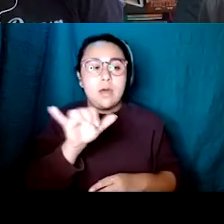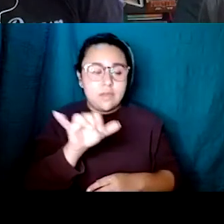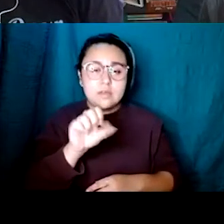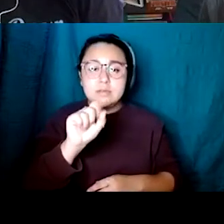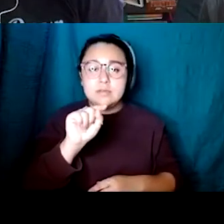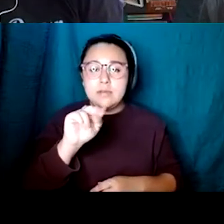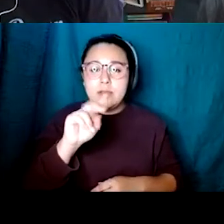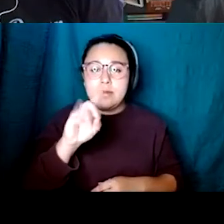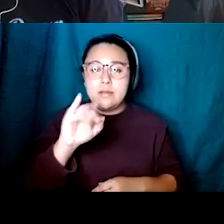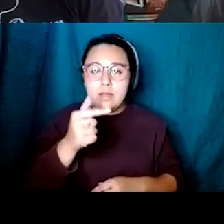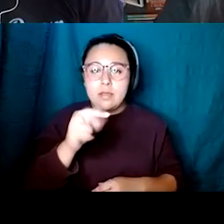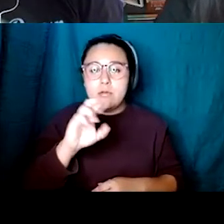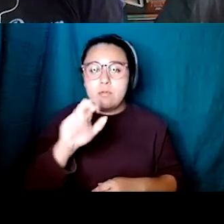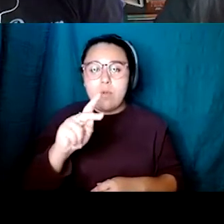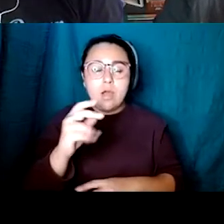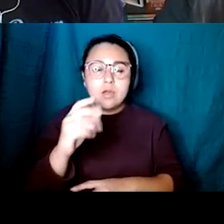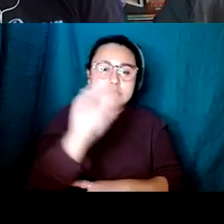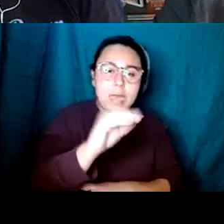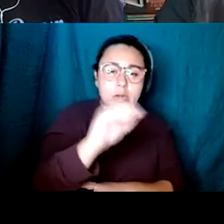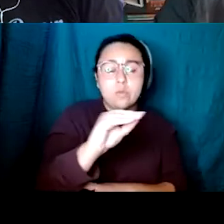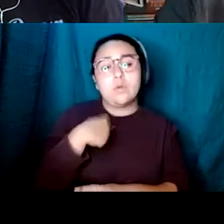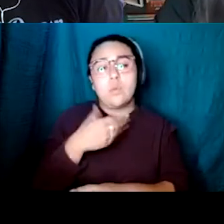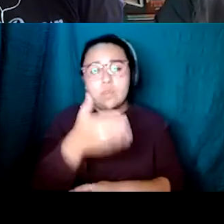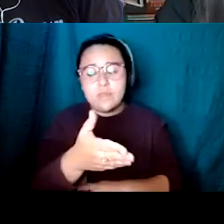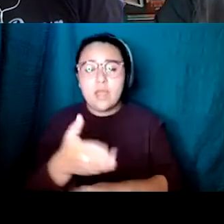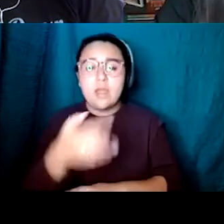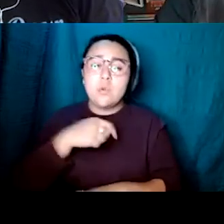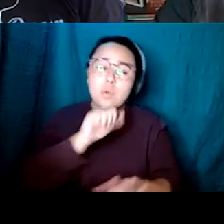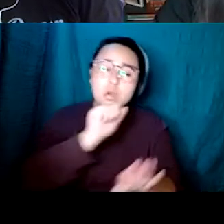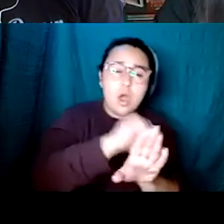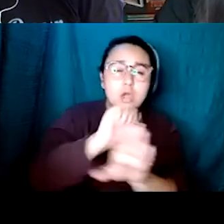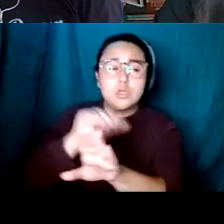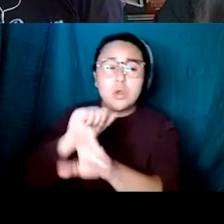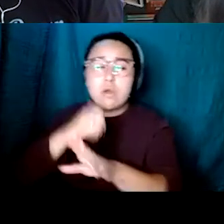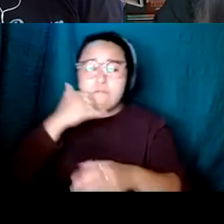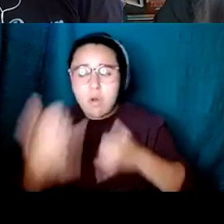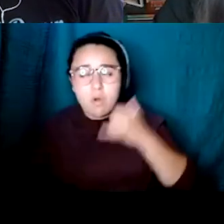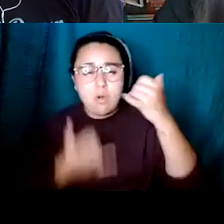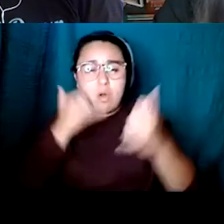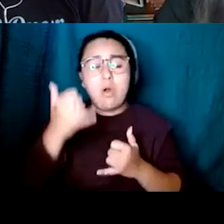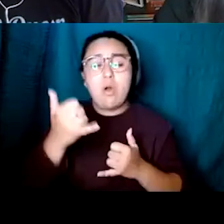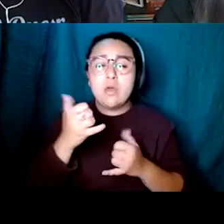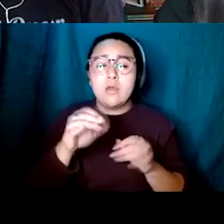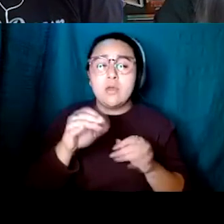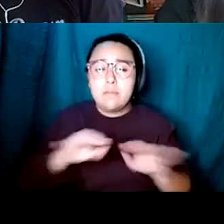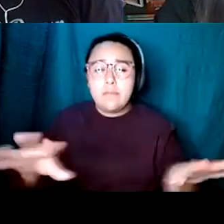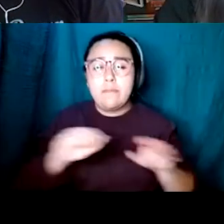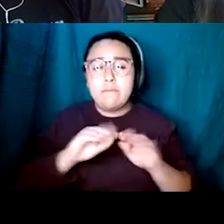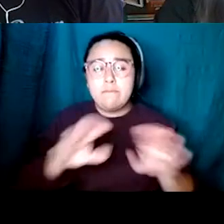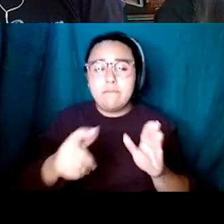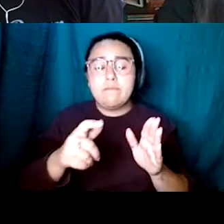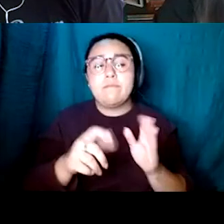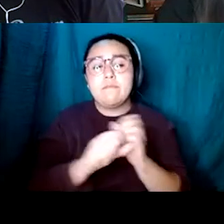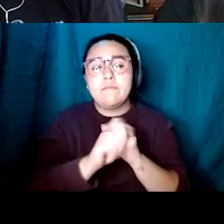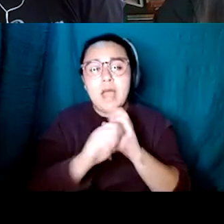friends. Our queer bodies knocked on doors, made phone calls, passed out flyers, registered people